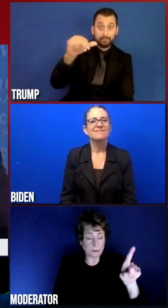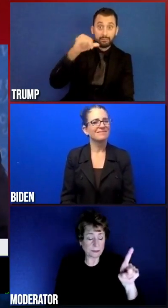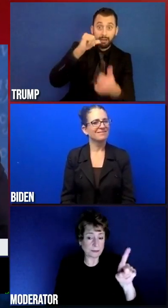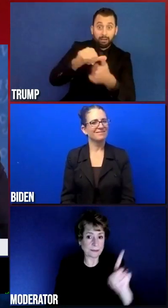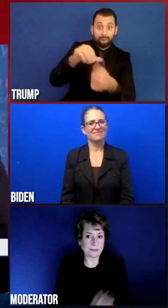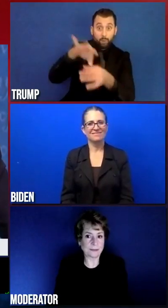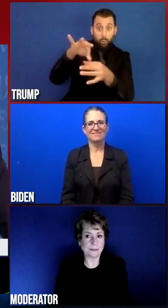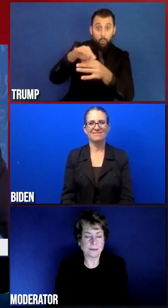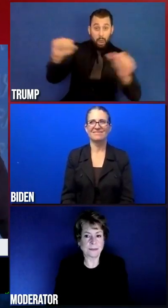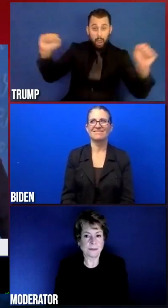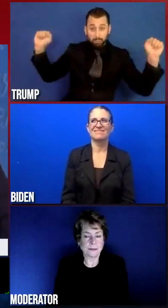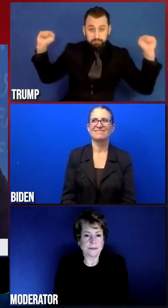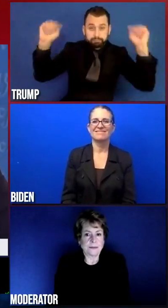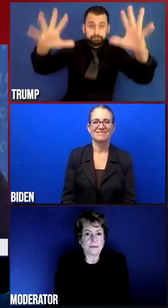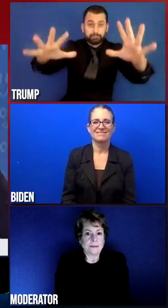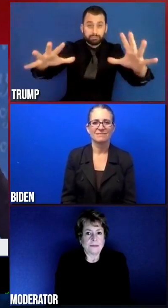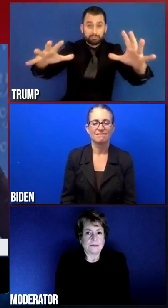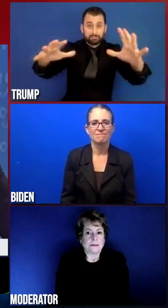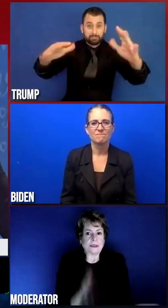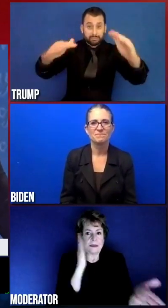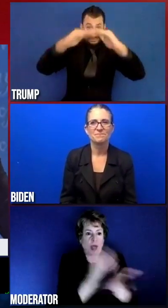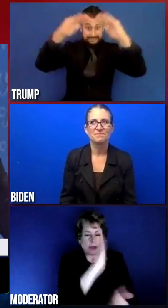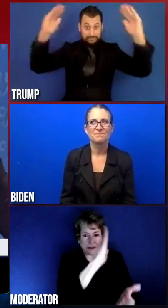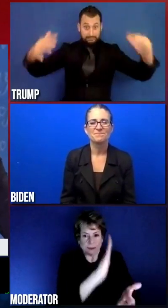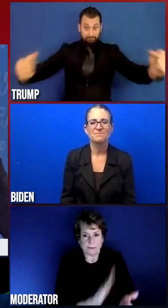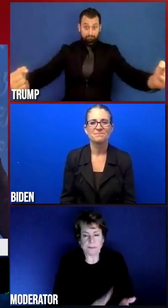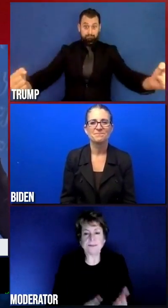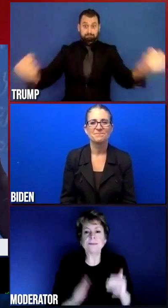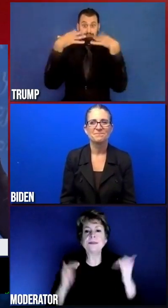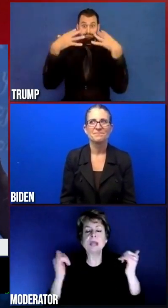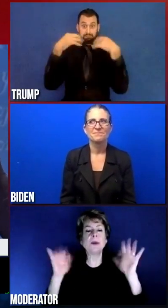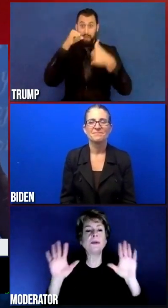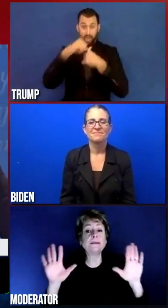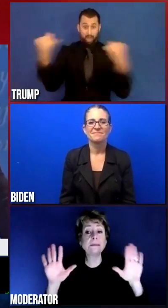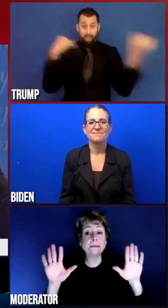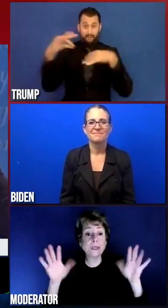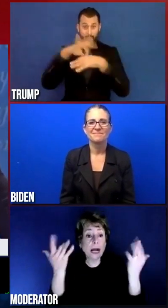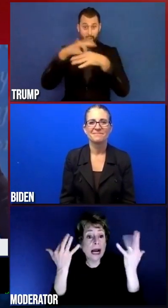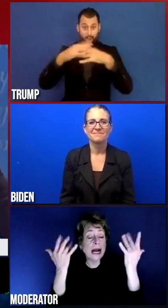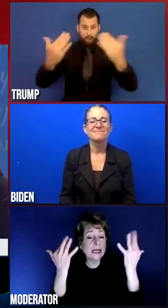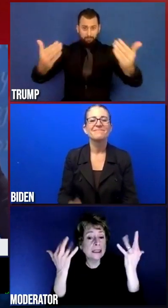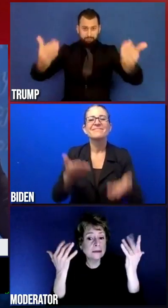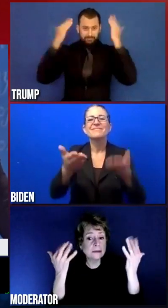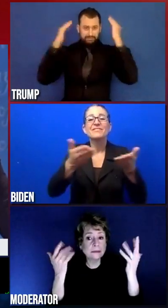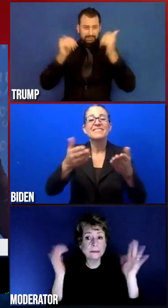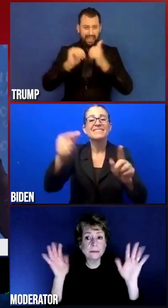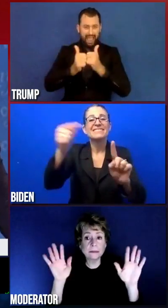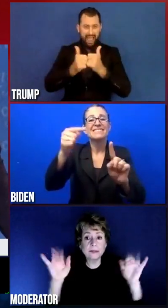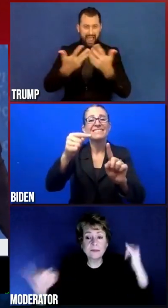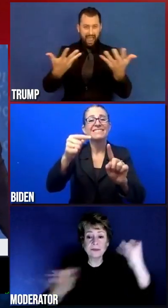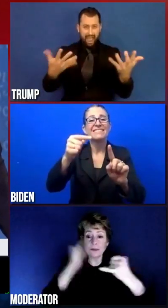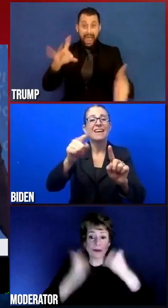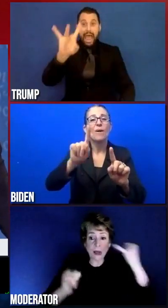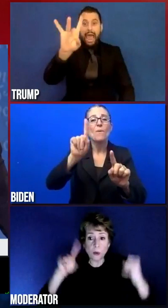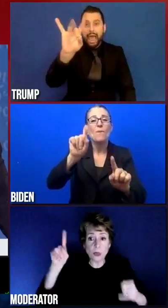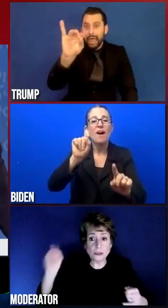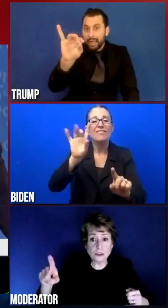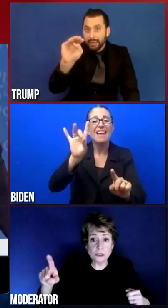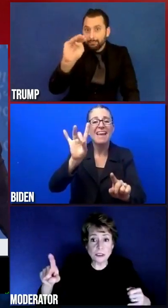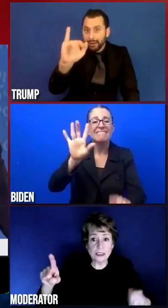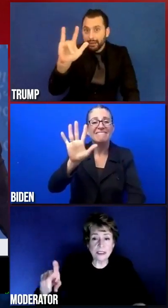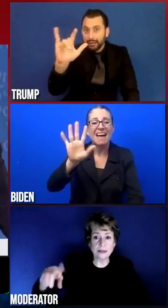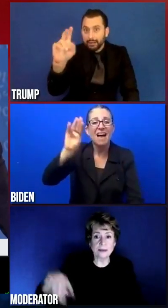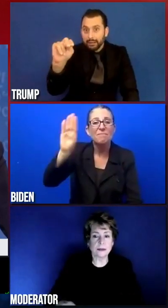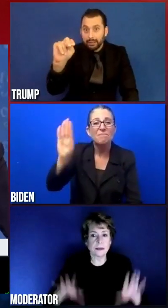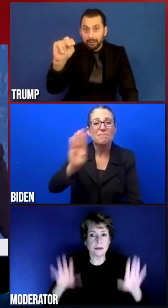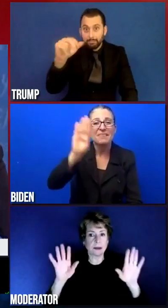already there's been so fraud. now, mail service delivers wait a minute, gentlemen. And the final question is, in 8 states, we can keep talking.